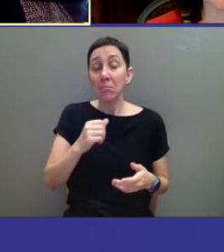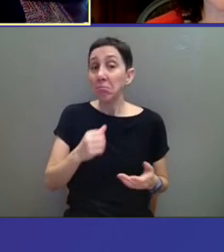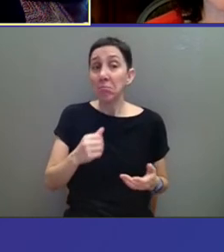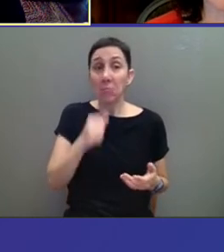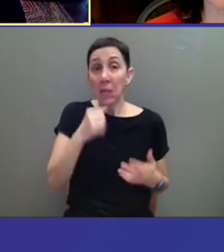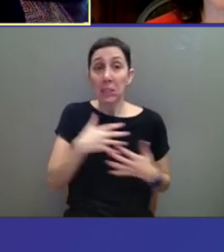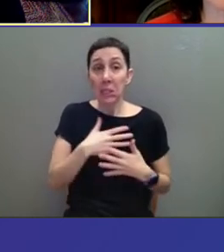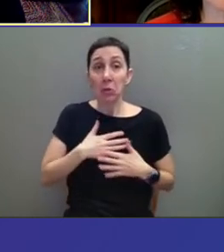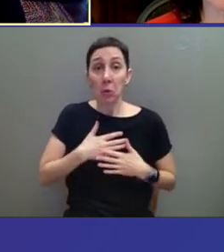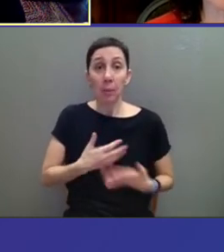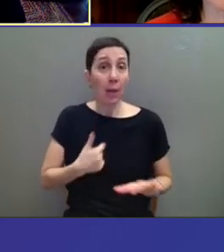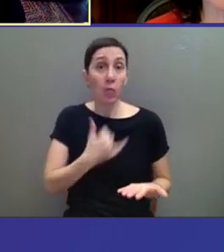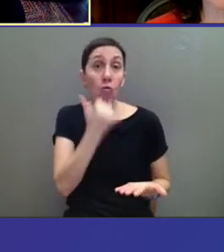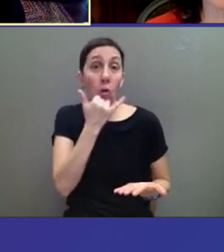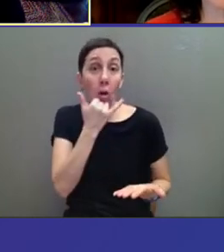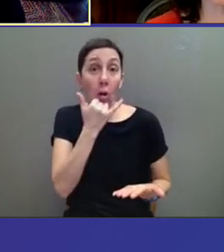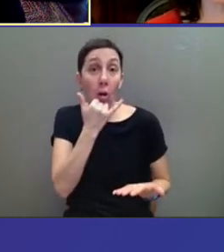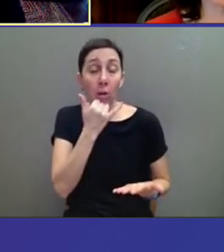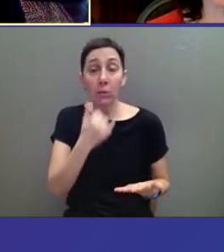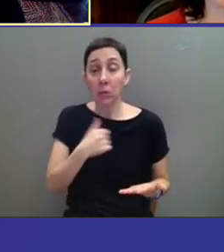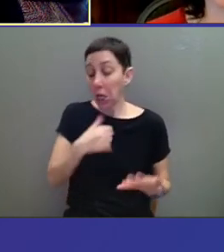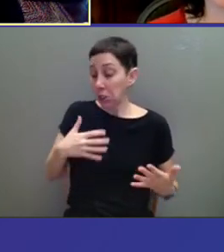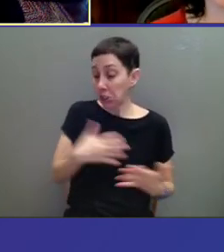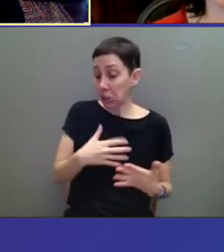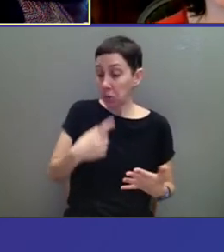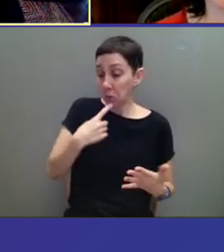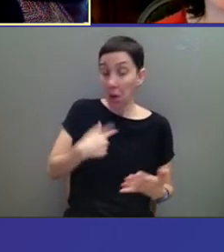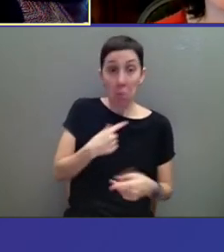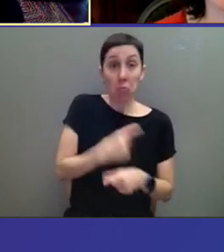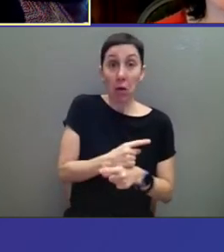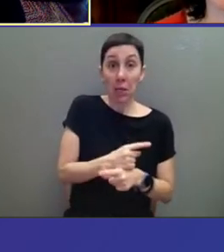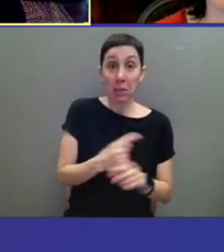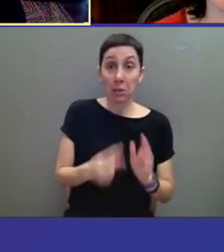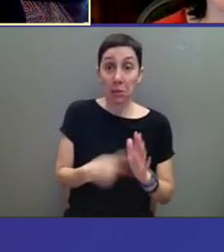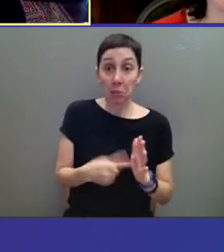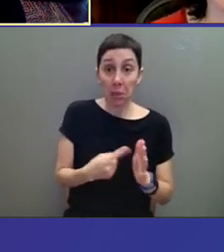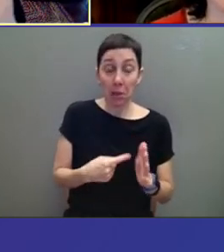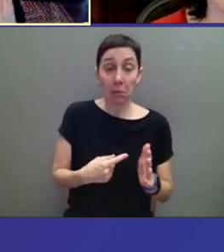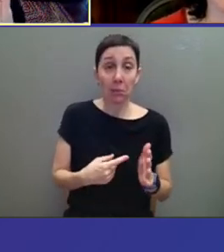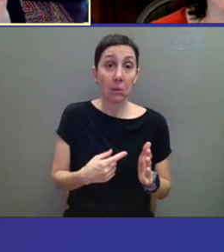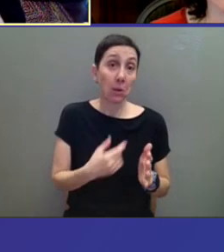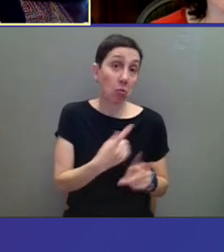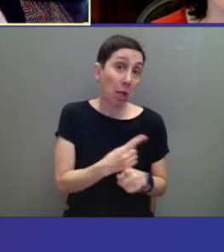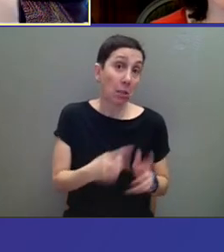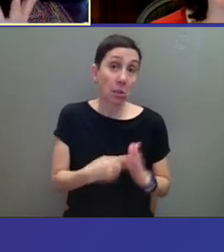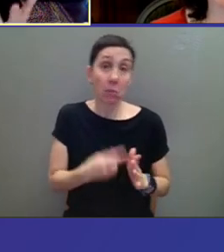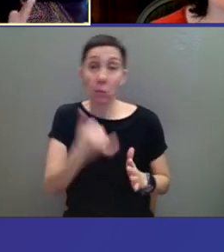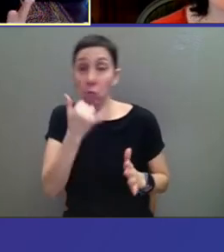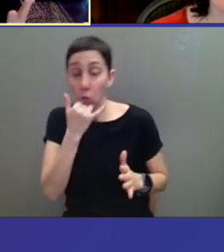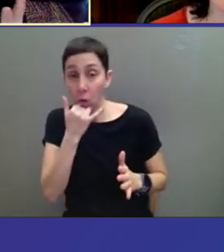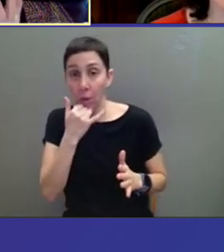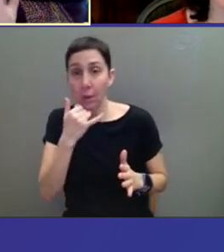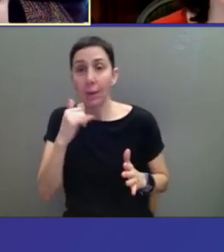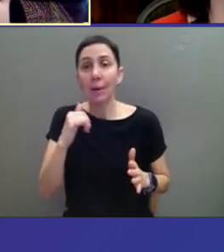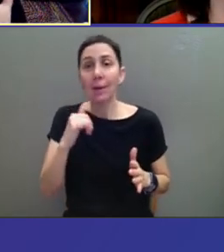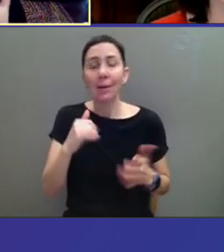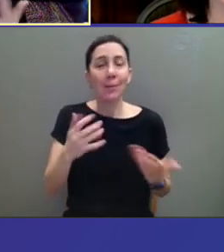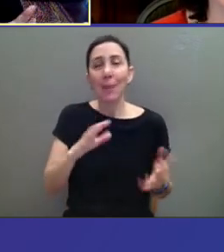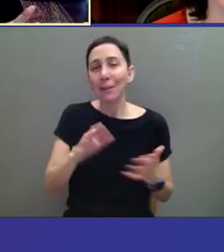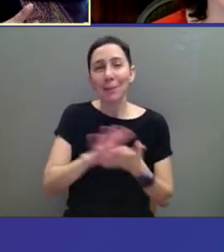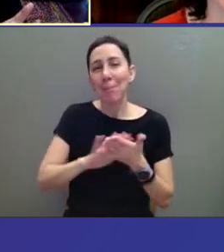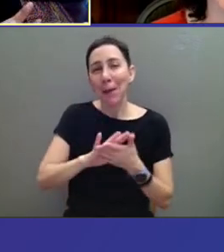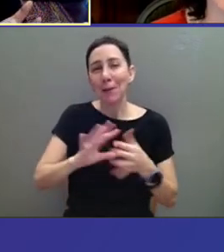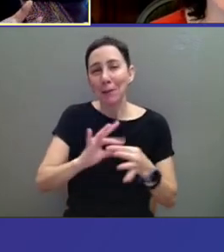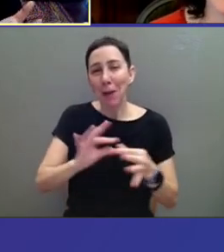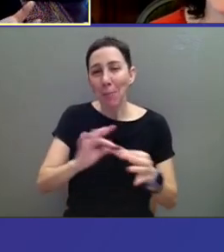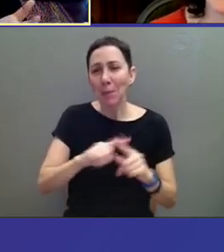that, and not being afraid to be right about certain things at certain times and wrong at other times. I mean, that wasn't a totally clear thought, but that's what I